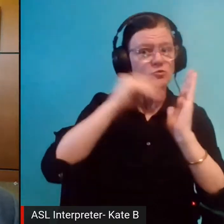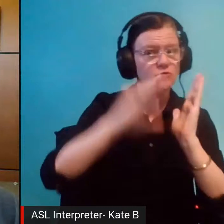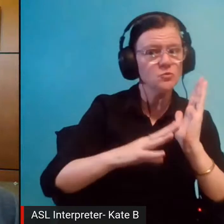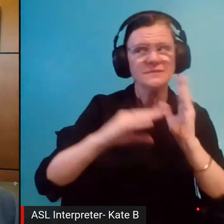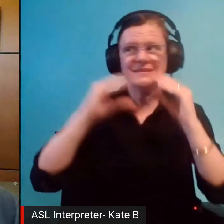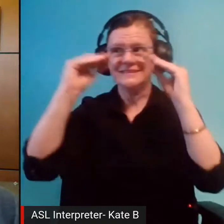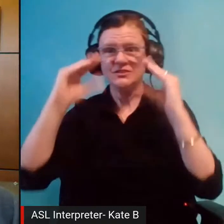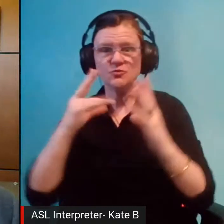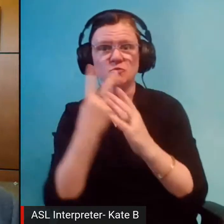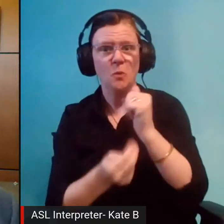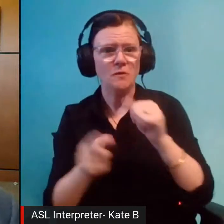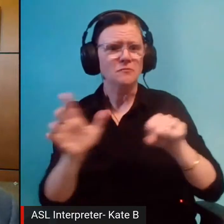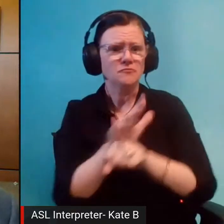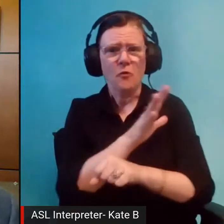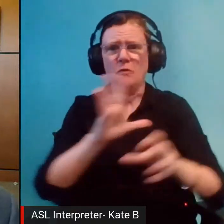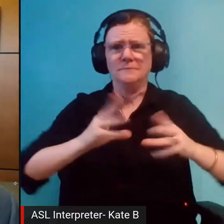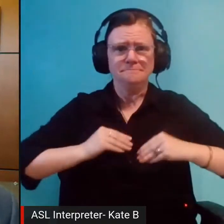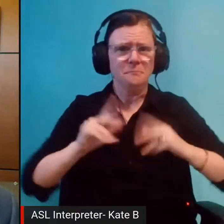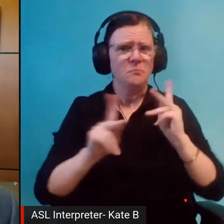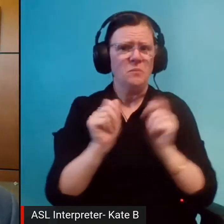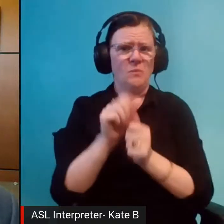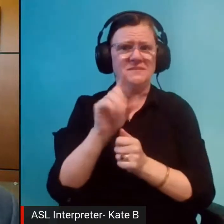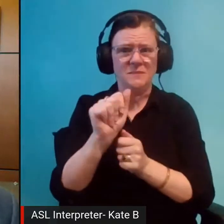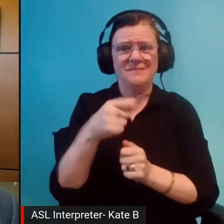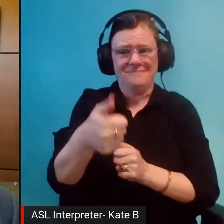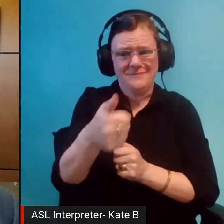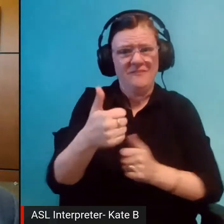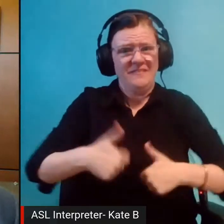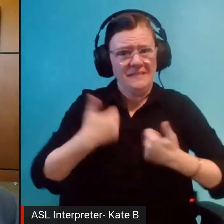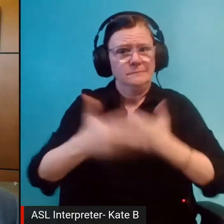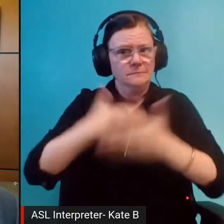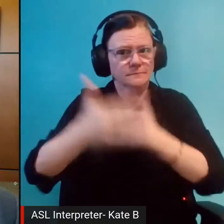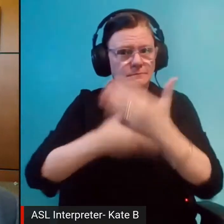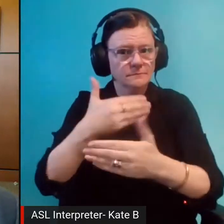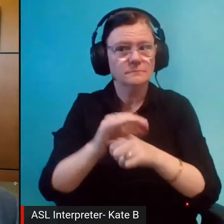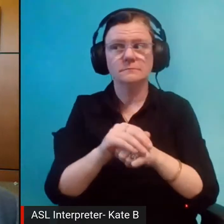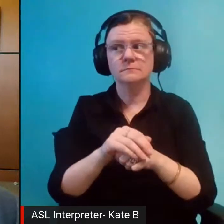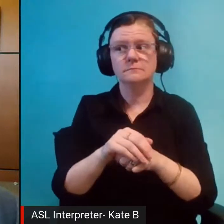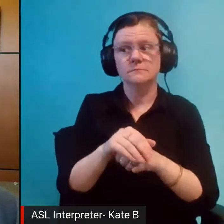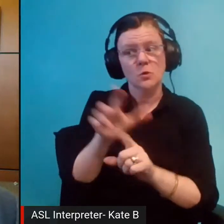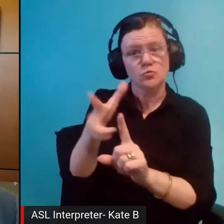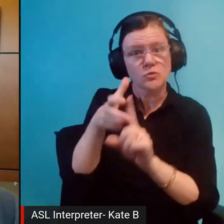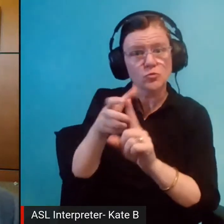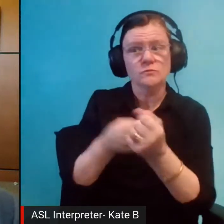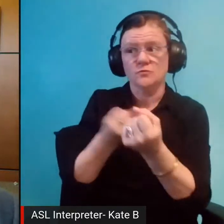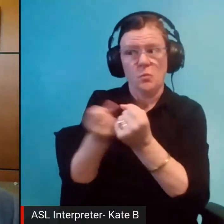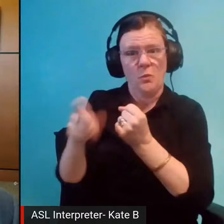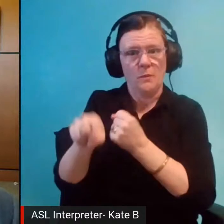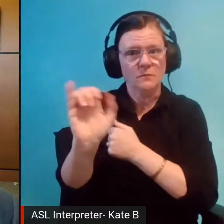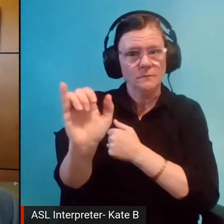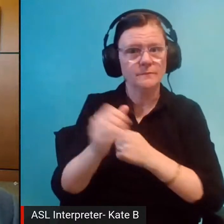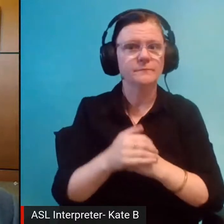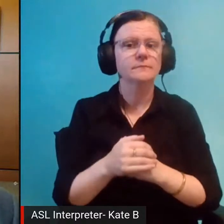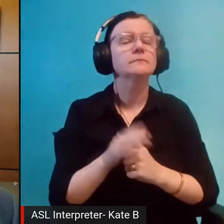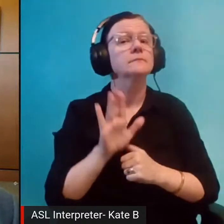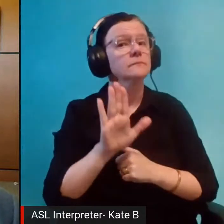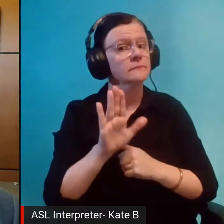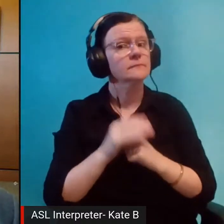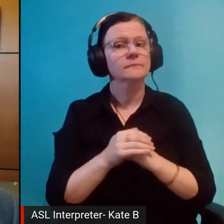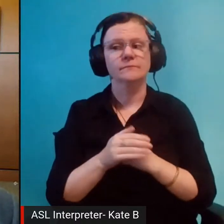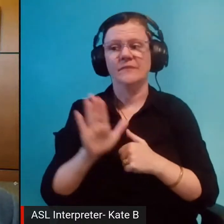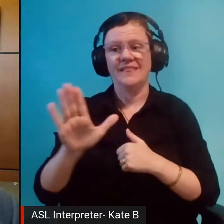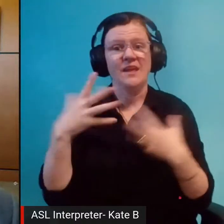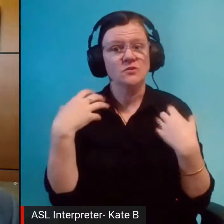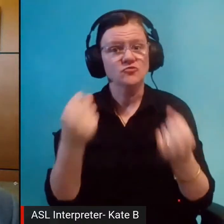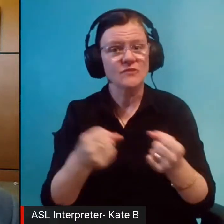fully embraces people living with disabilities. We should actively recruit and support them. In return, their